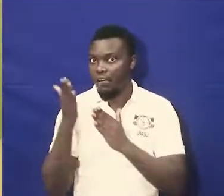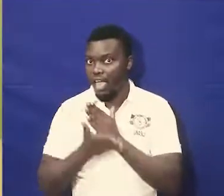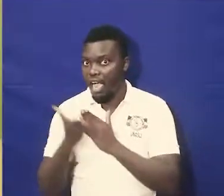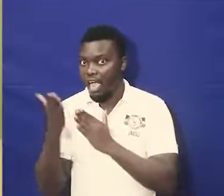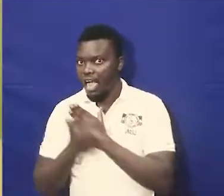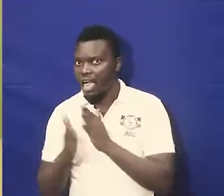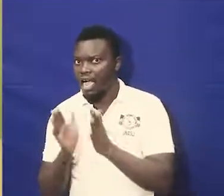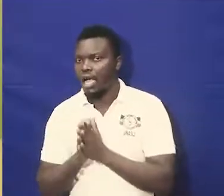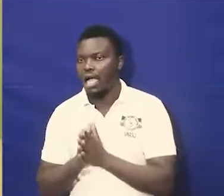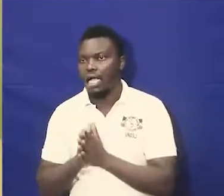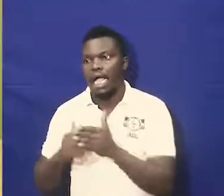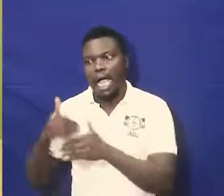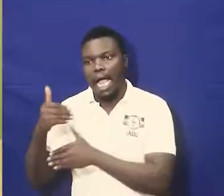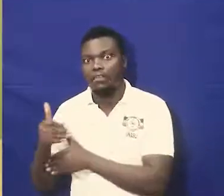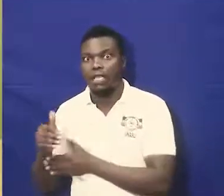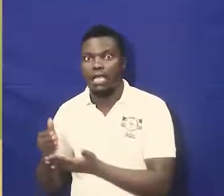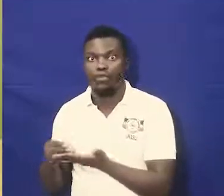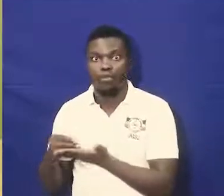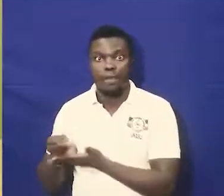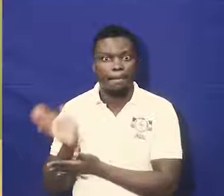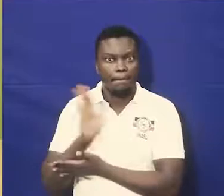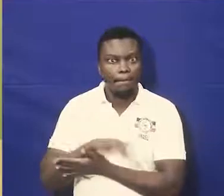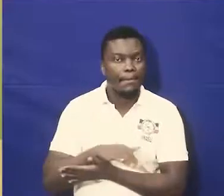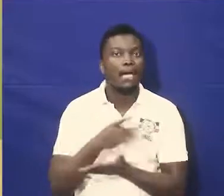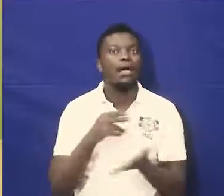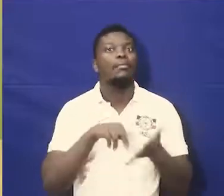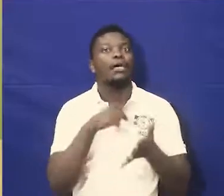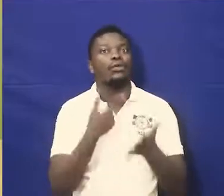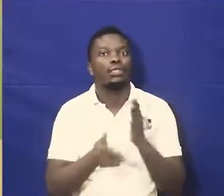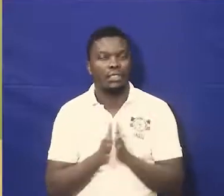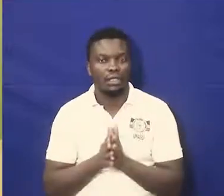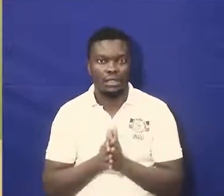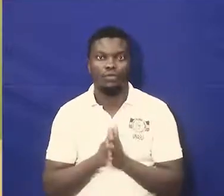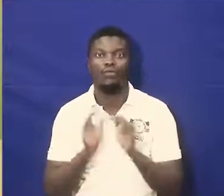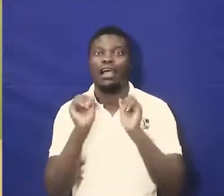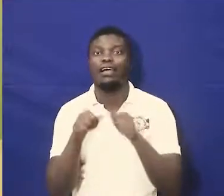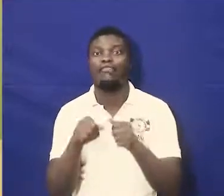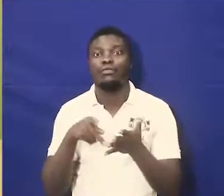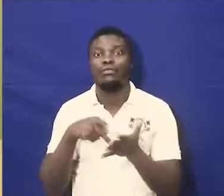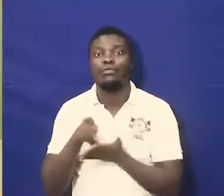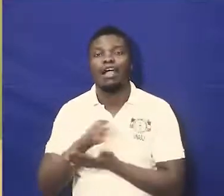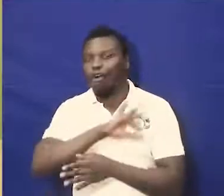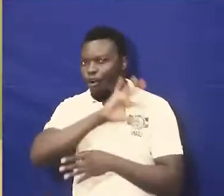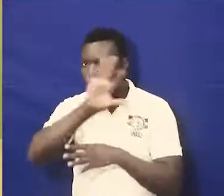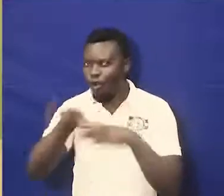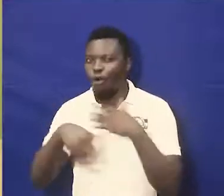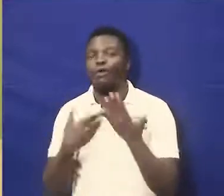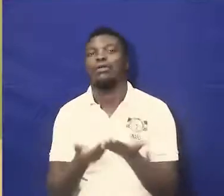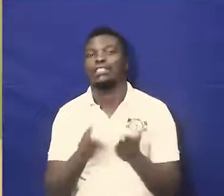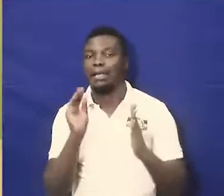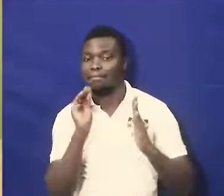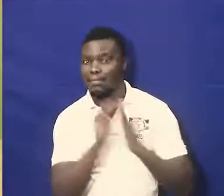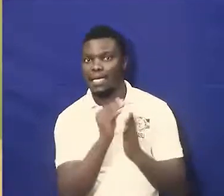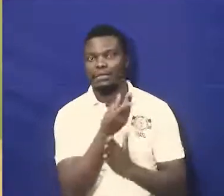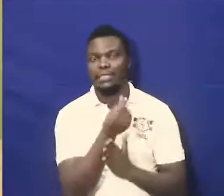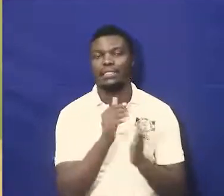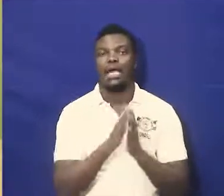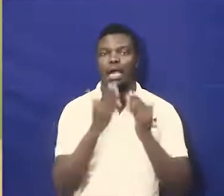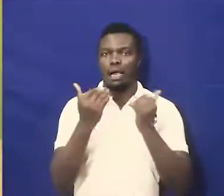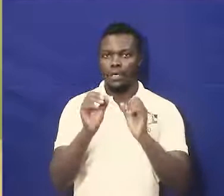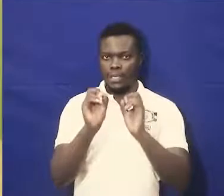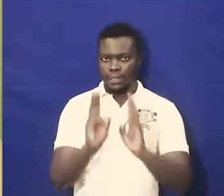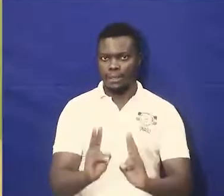the rest later, then that means you have to pay the marked price. So let's calculate